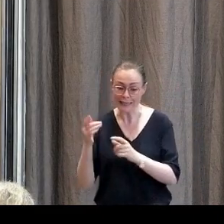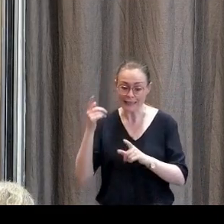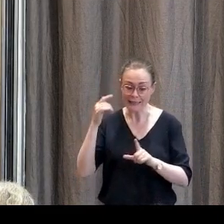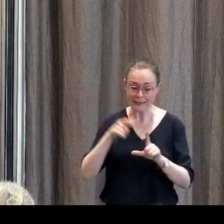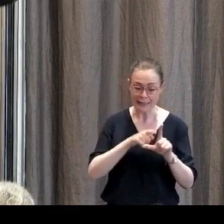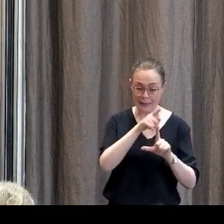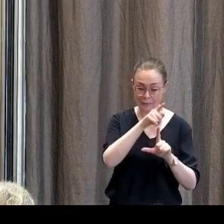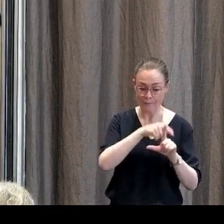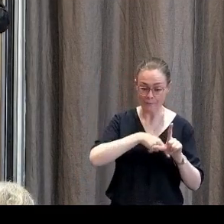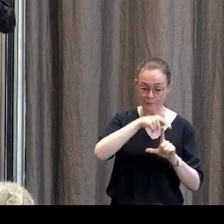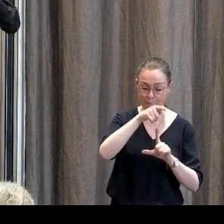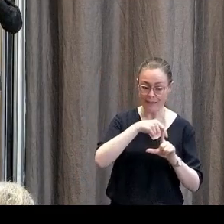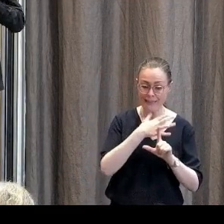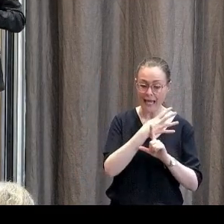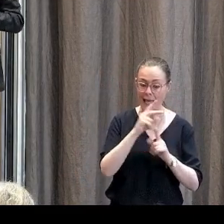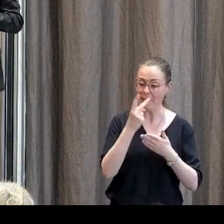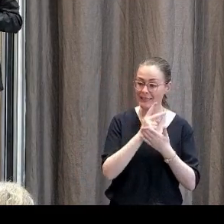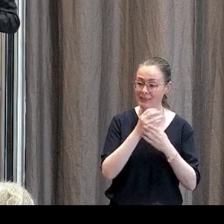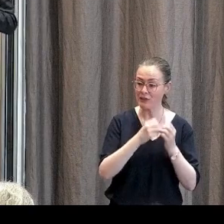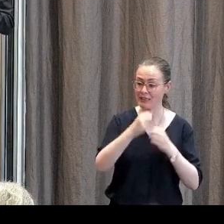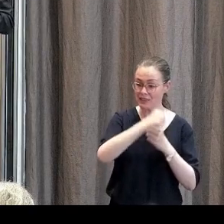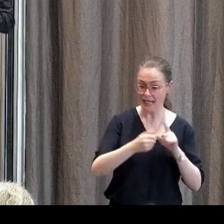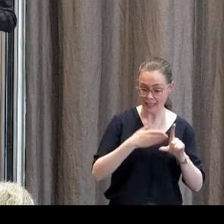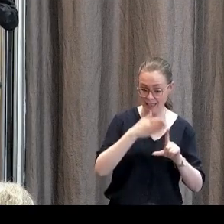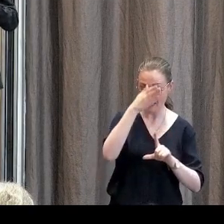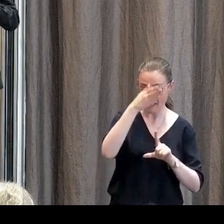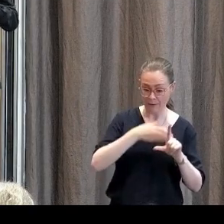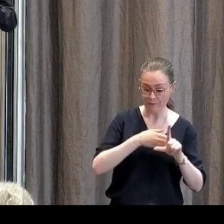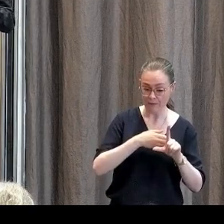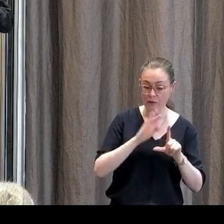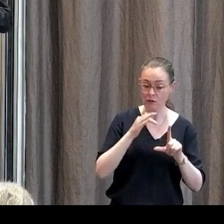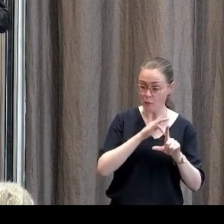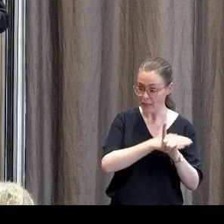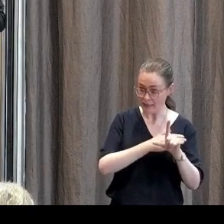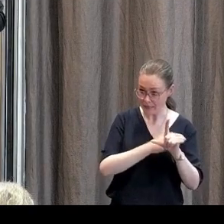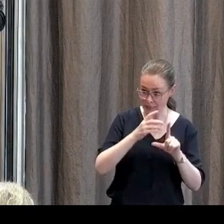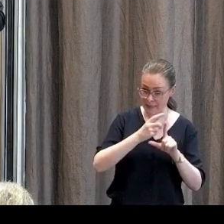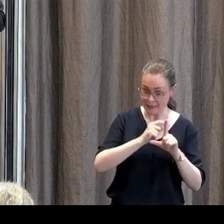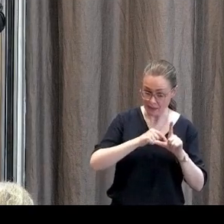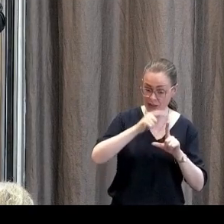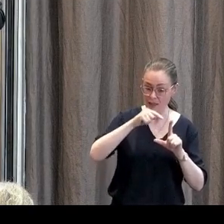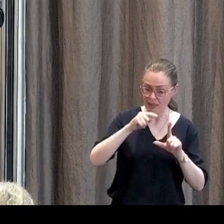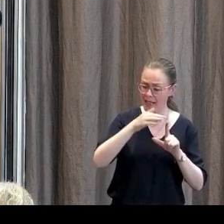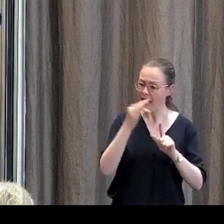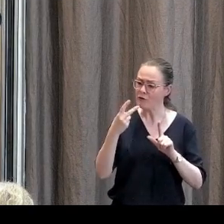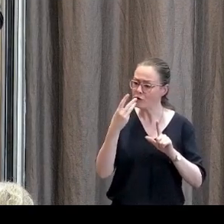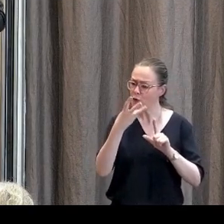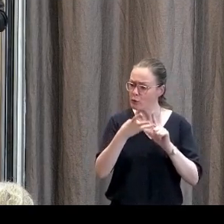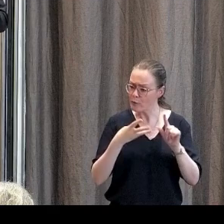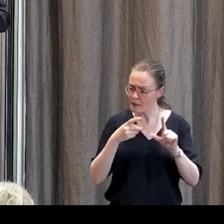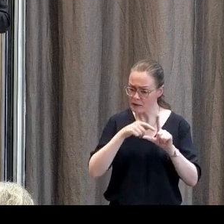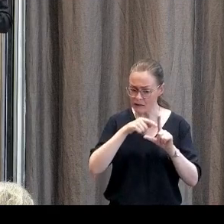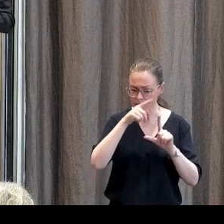y-axis, that's how many seizures per day the mice were having. So they start having seizures, and then after 2 weeks, 14